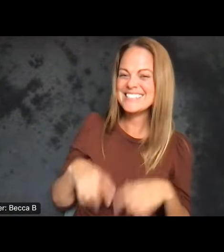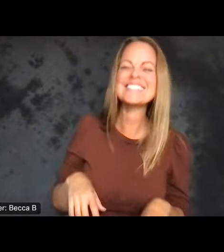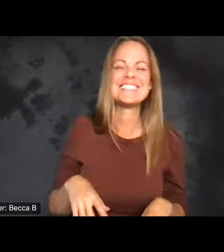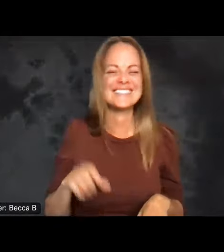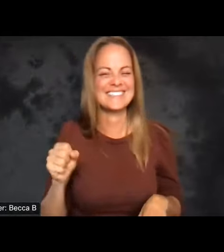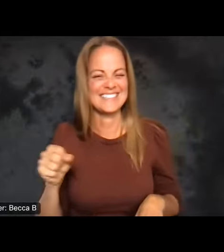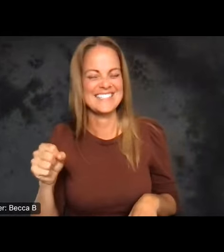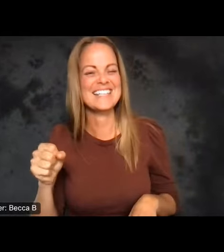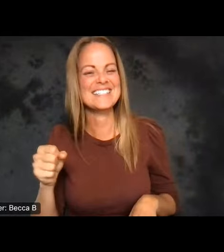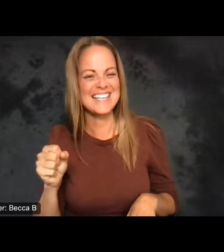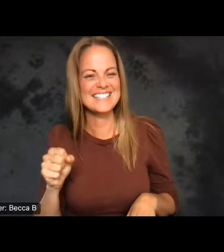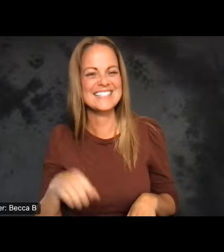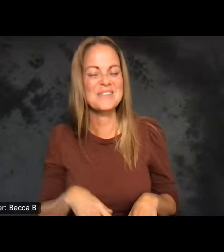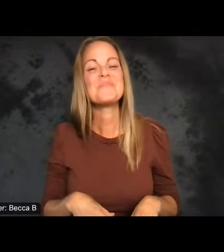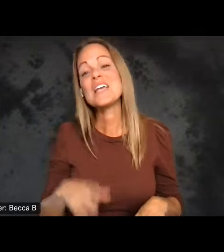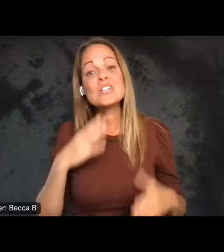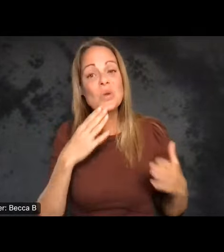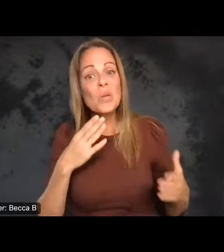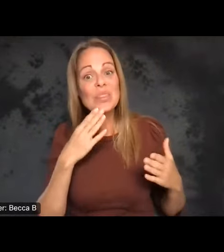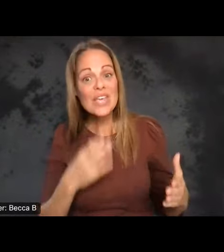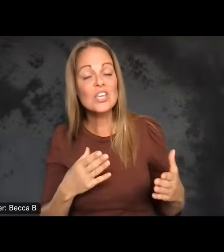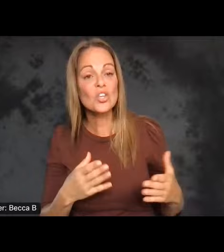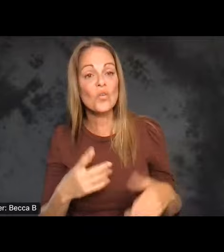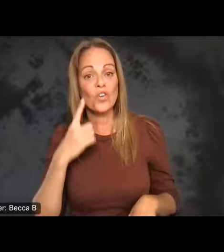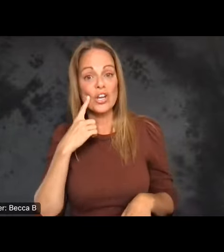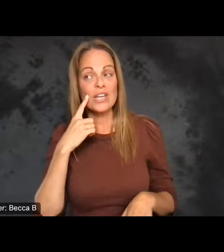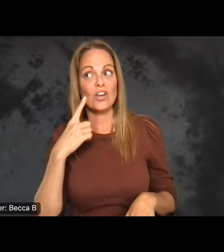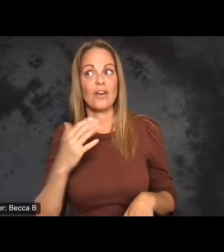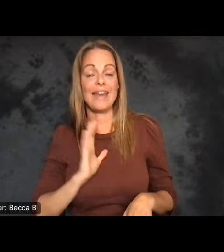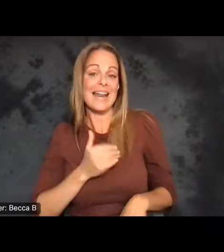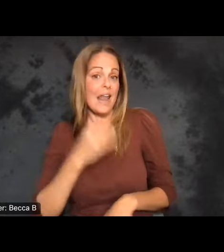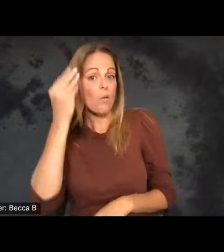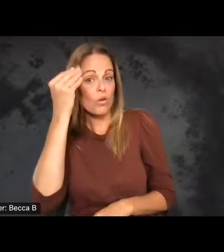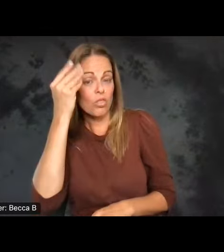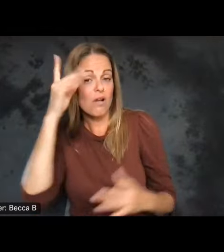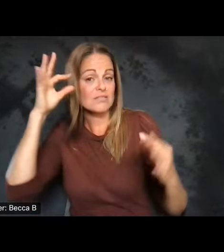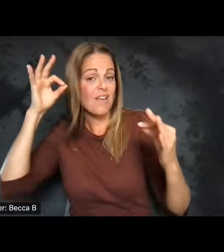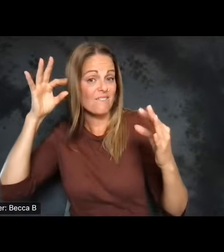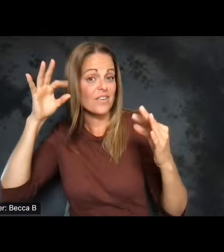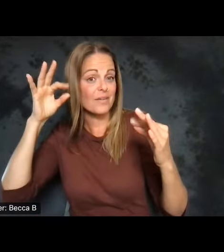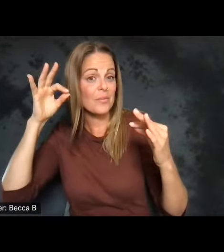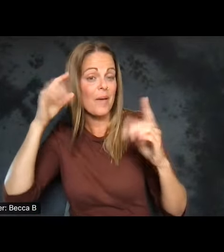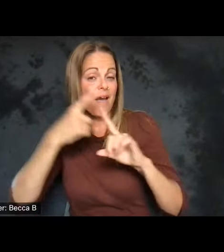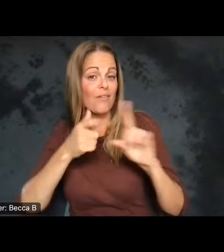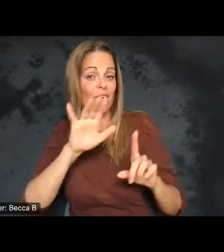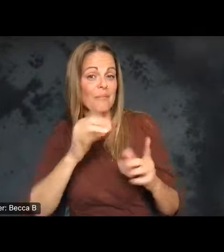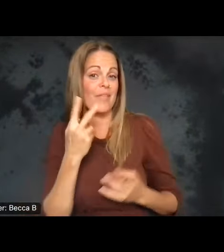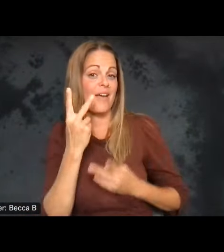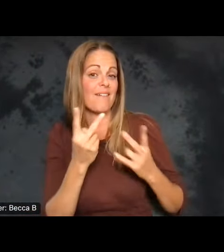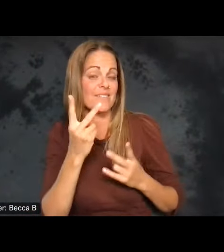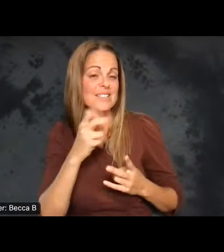So we'll see. And thank you for hearing us and some of the thoughts that we shared. I know that I shared with